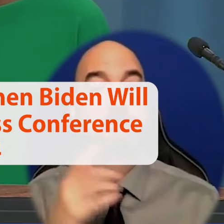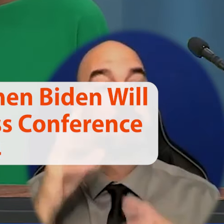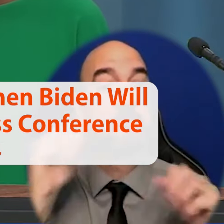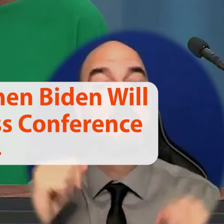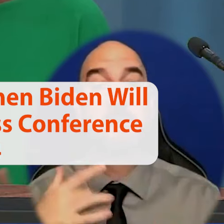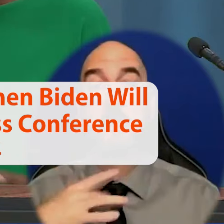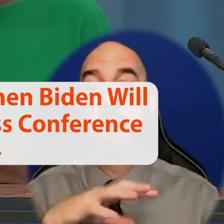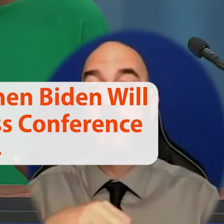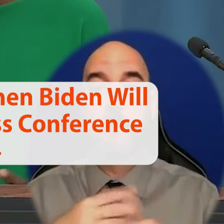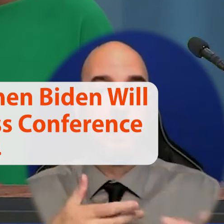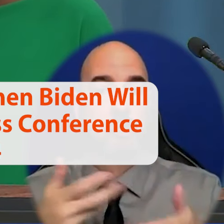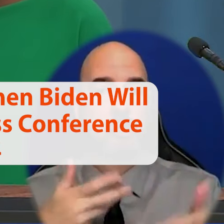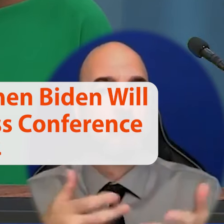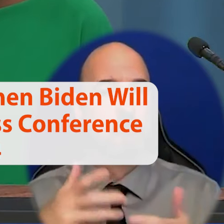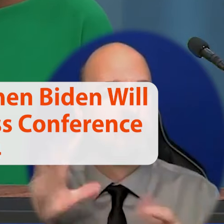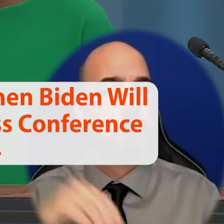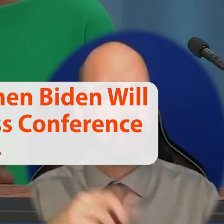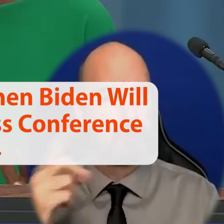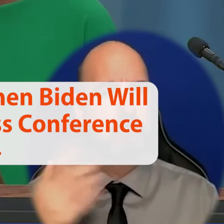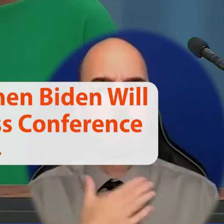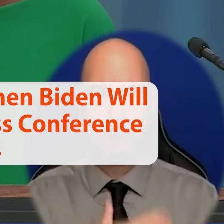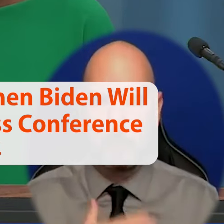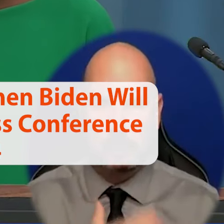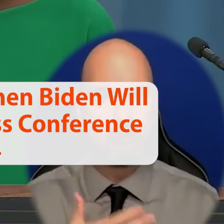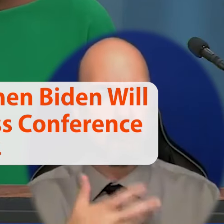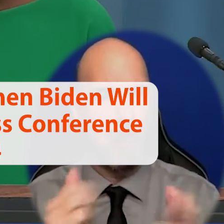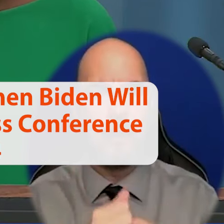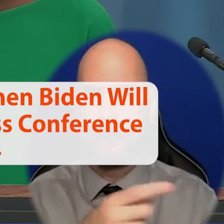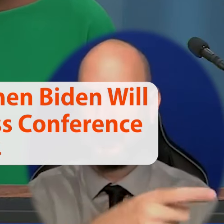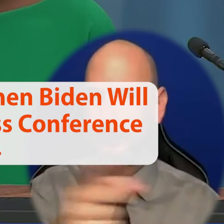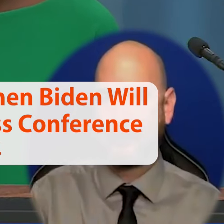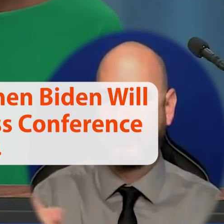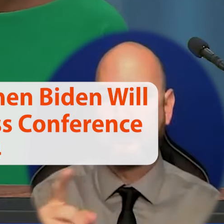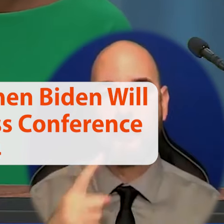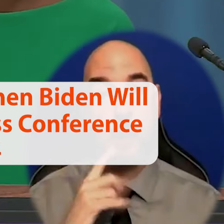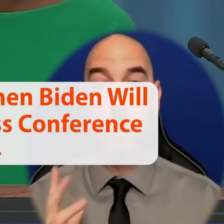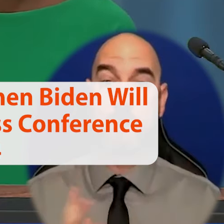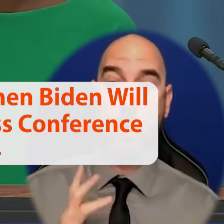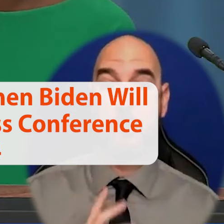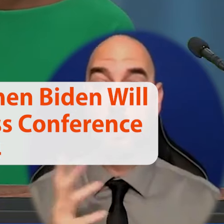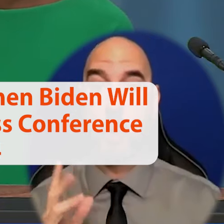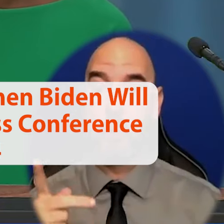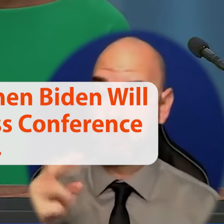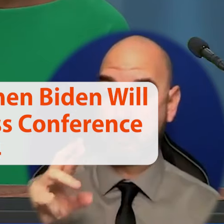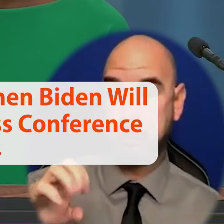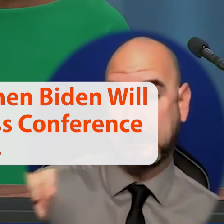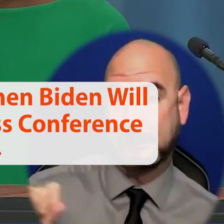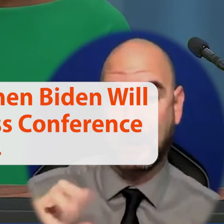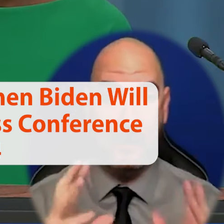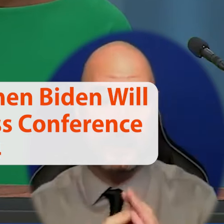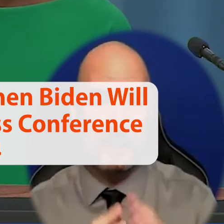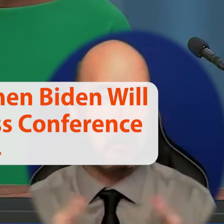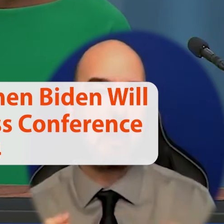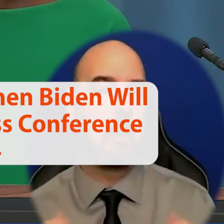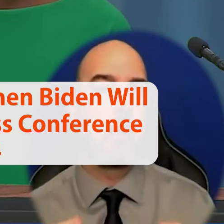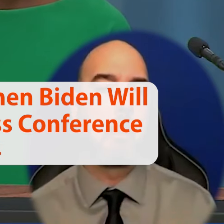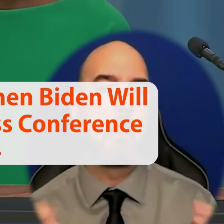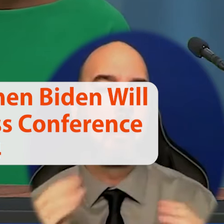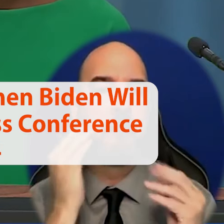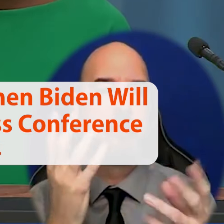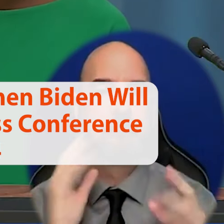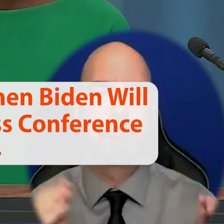regularly, enjoys having engagement with all of you. I don't have a press conference to lay out for you at this time. Is there talk of one? I don't have anything